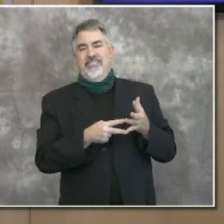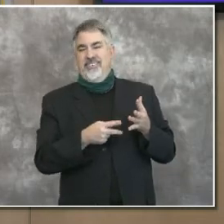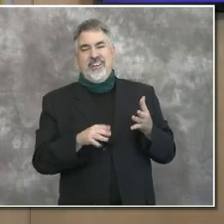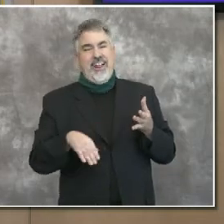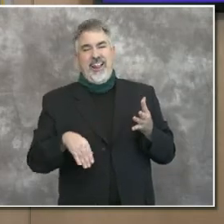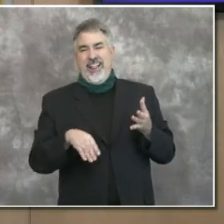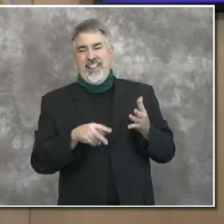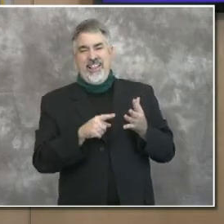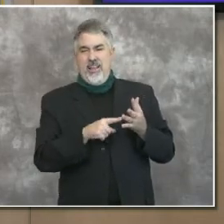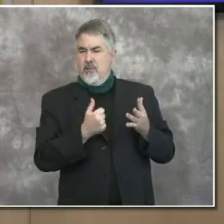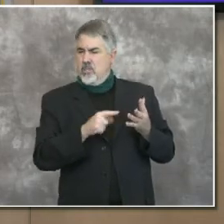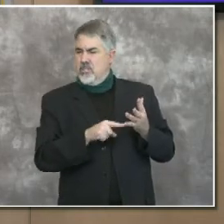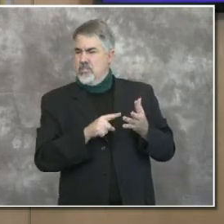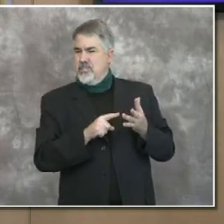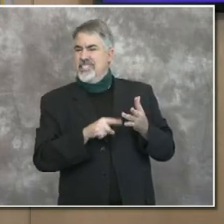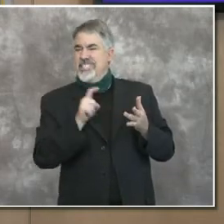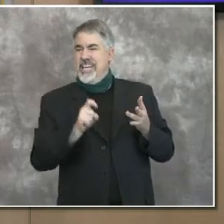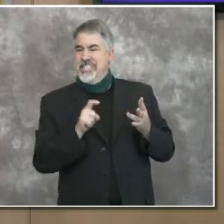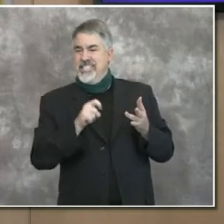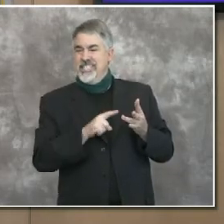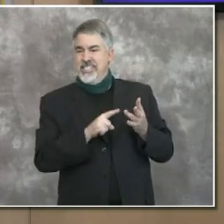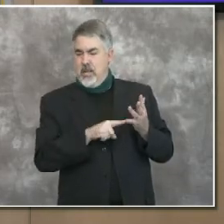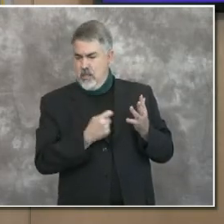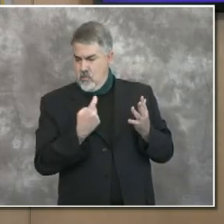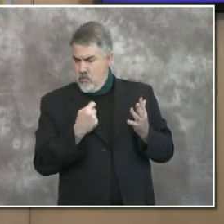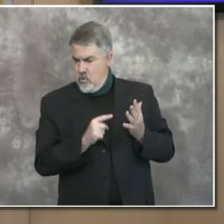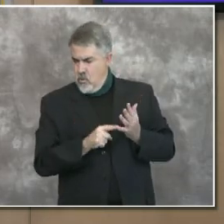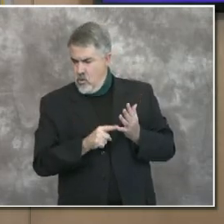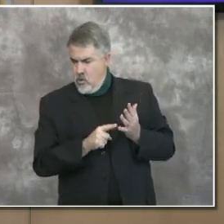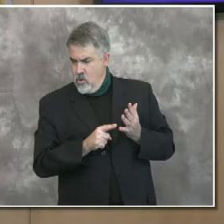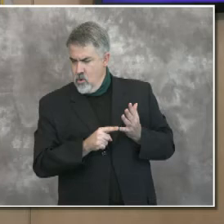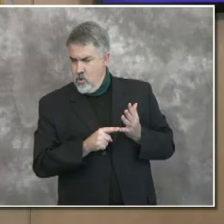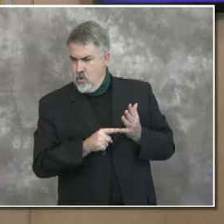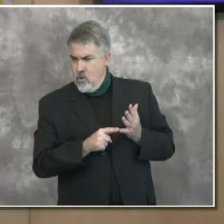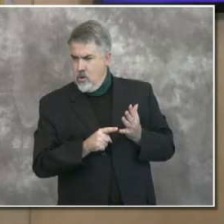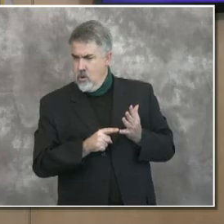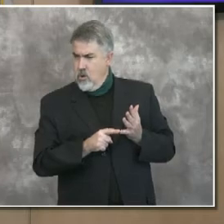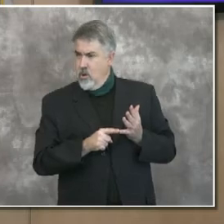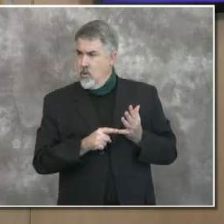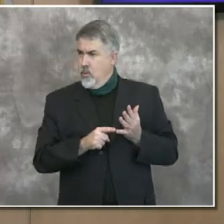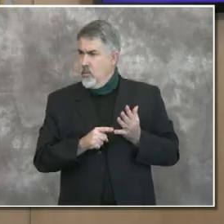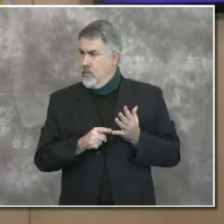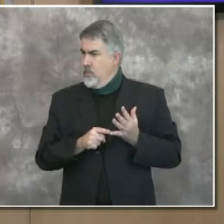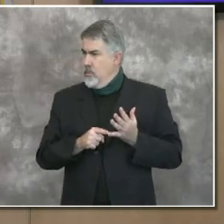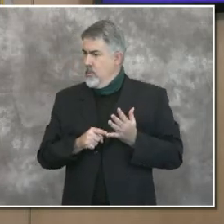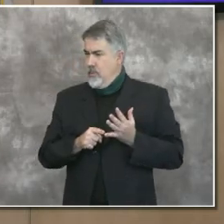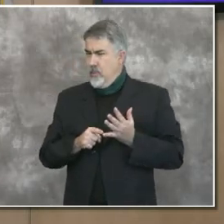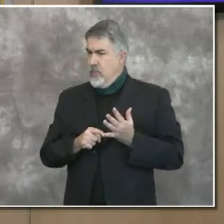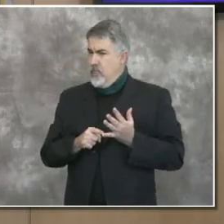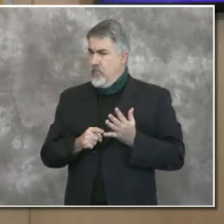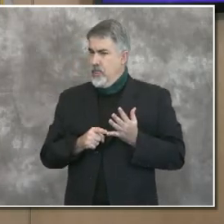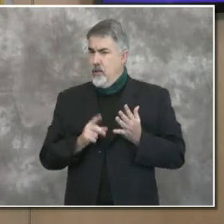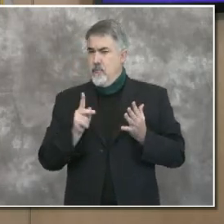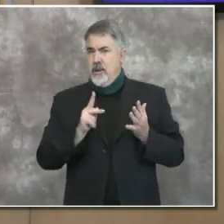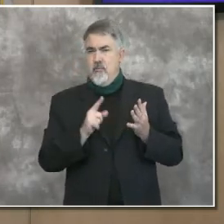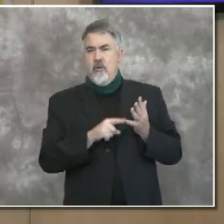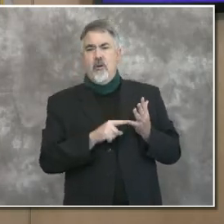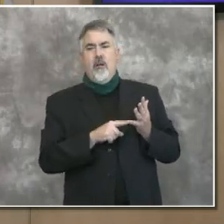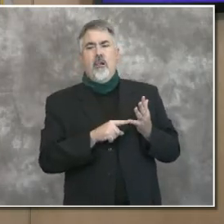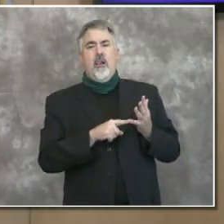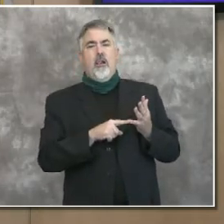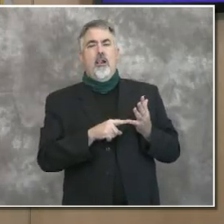is testing, and the other one is people with COVID